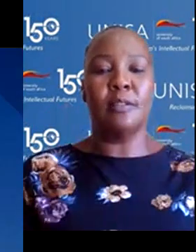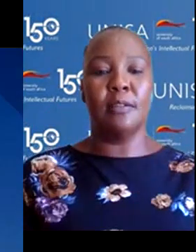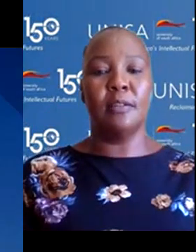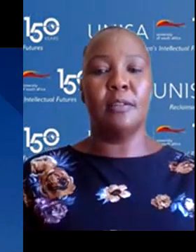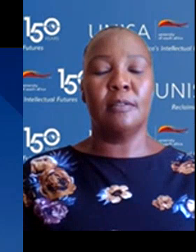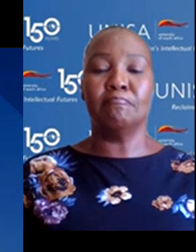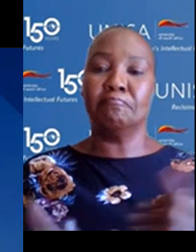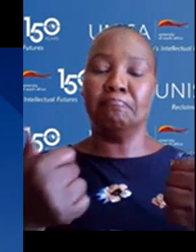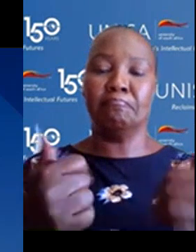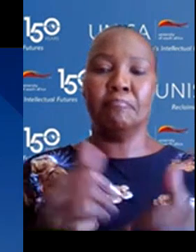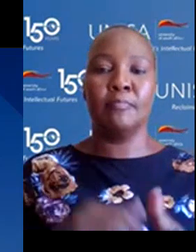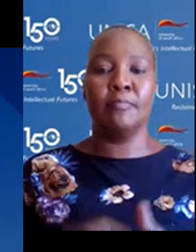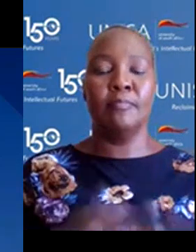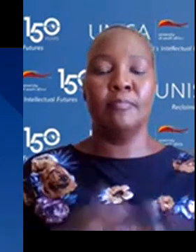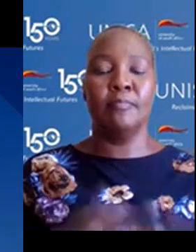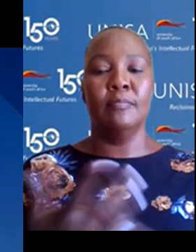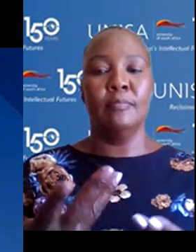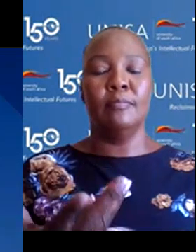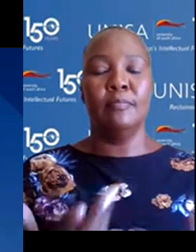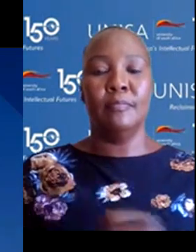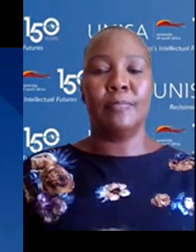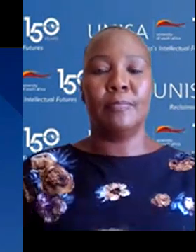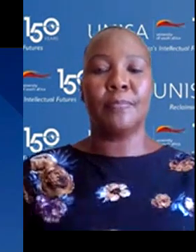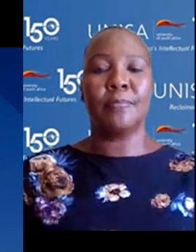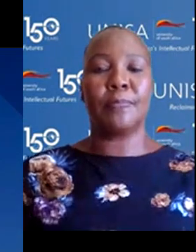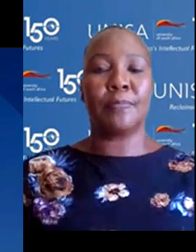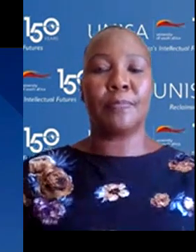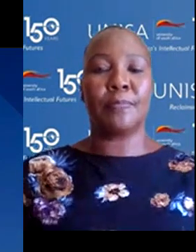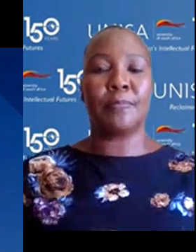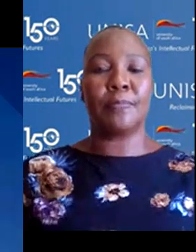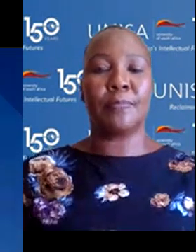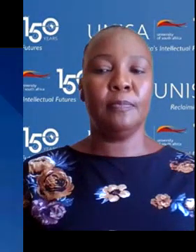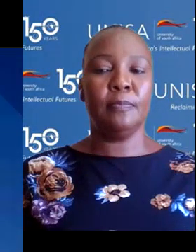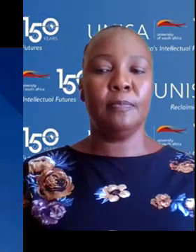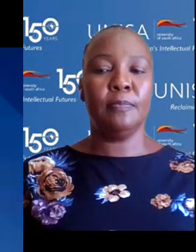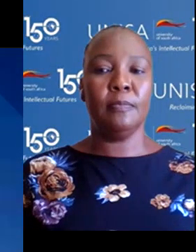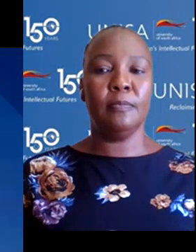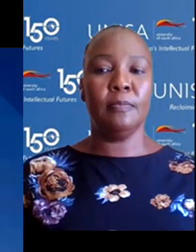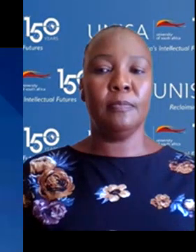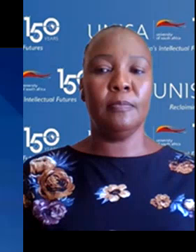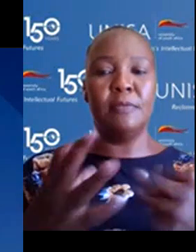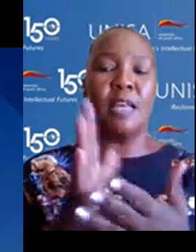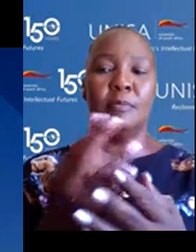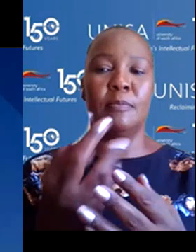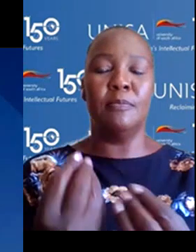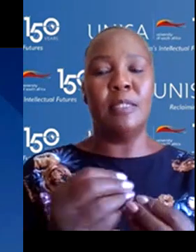Okay, there we go. Okay, I'm going to still give you some seconds, so while you're thinking.